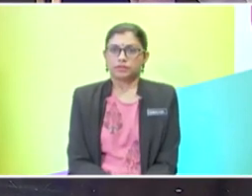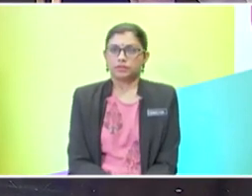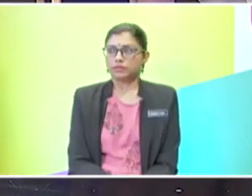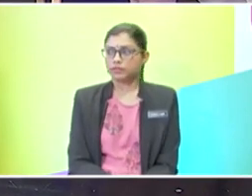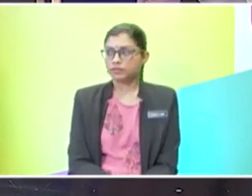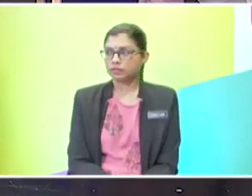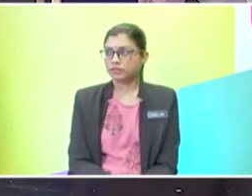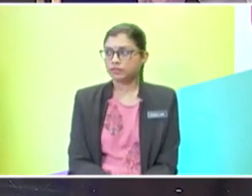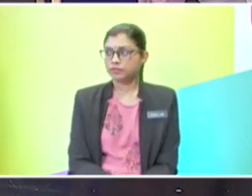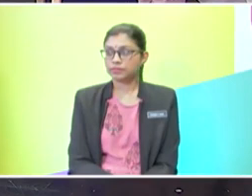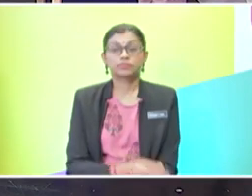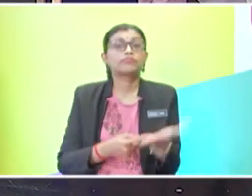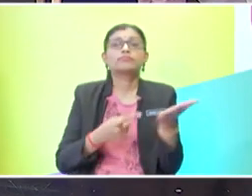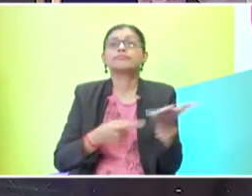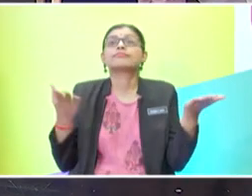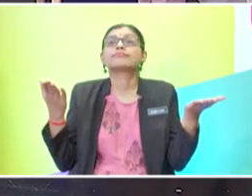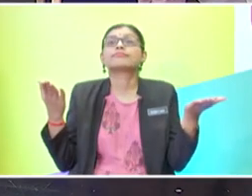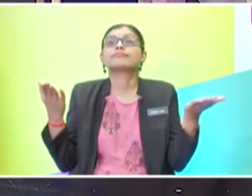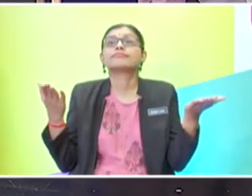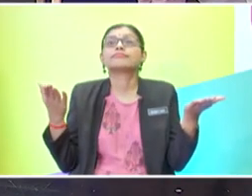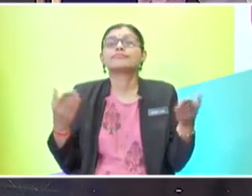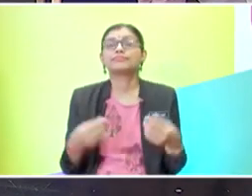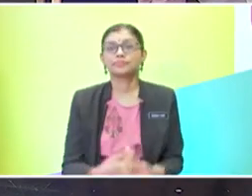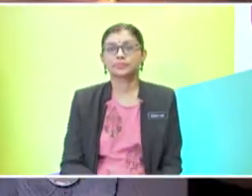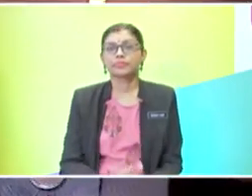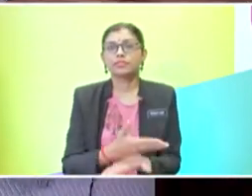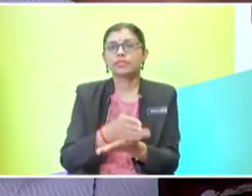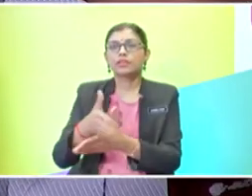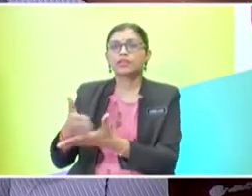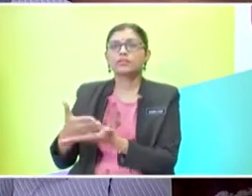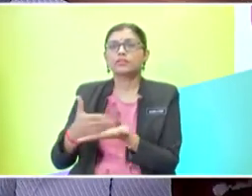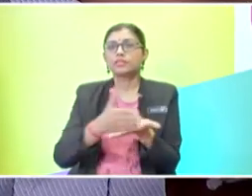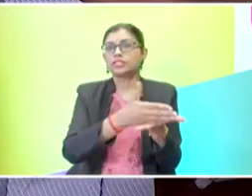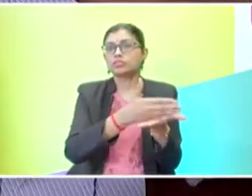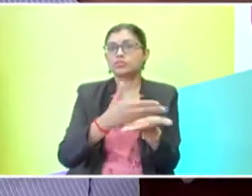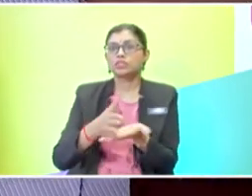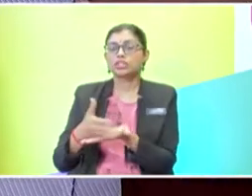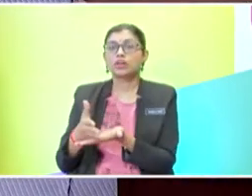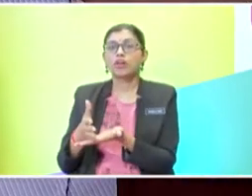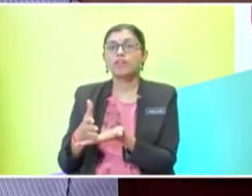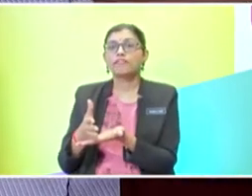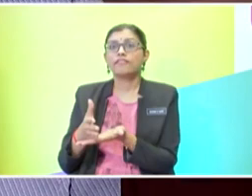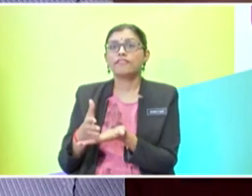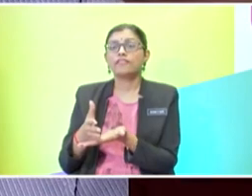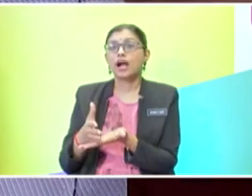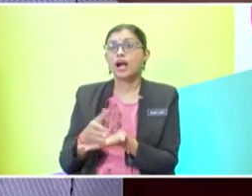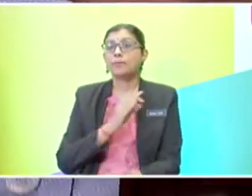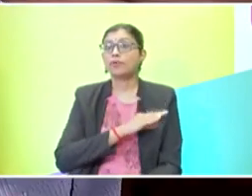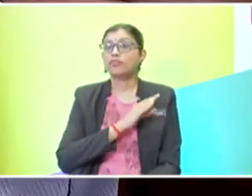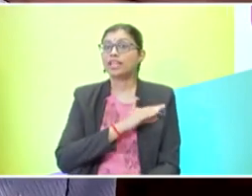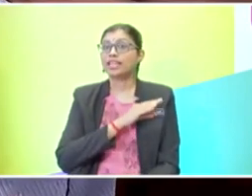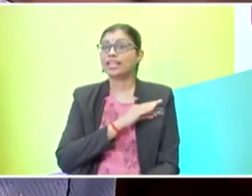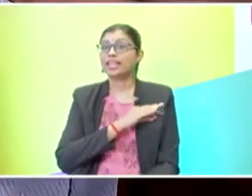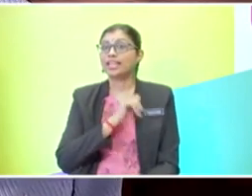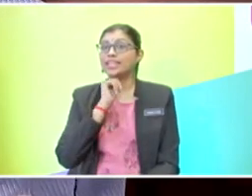online, can you guess this one? Distribution of part of company's profits. So this is something company's like an earning, profit, yes. But it is not